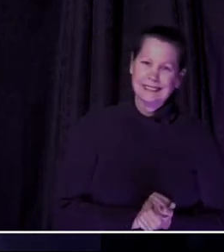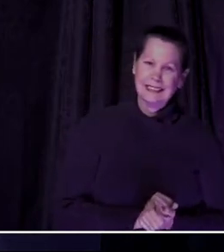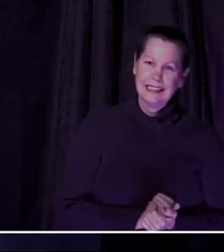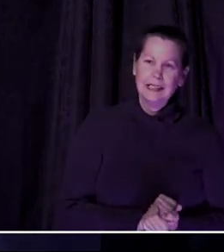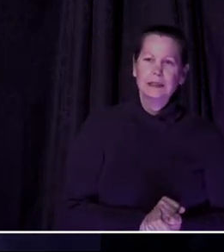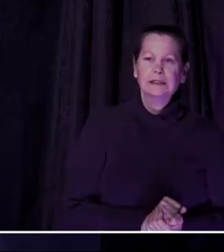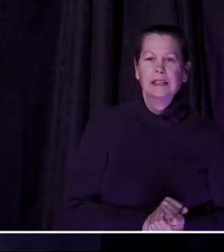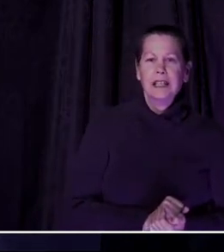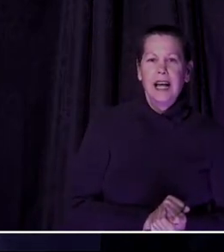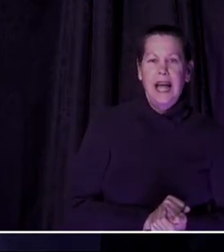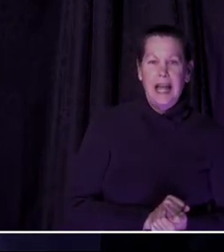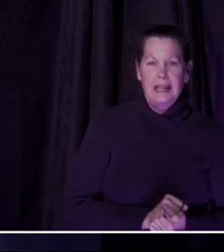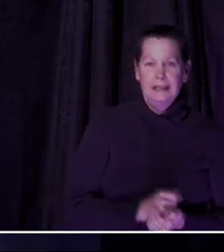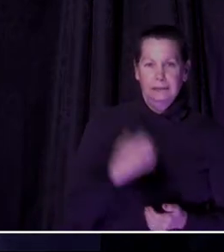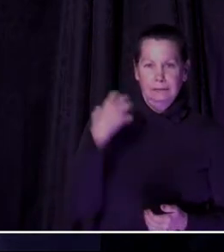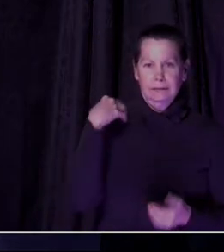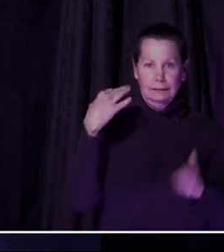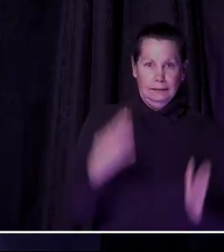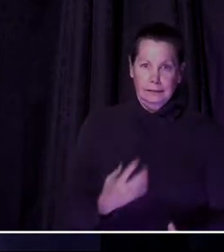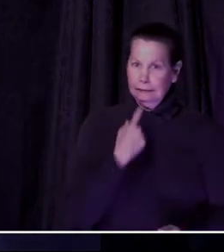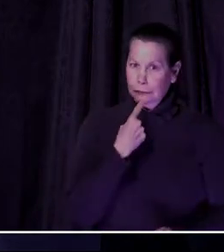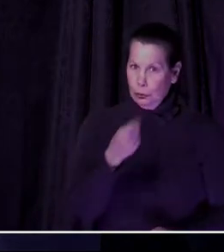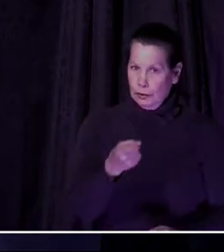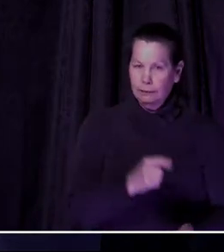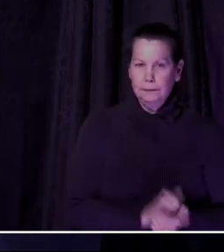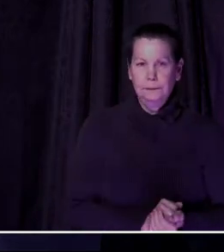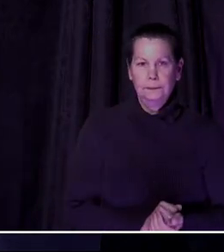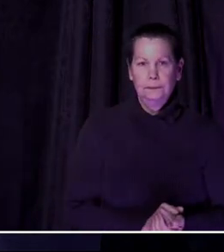And the drill sergeant told him, he said,